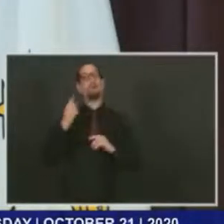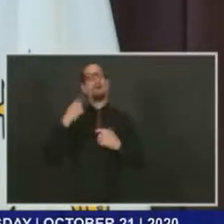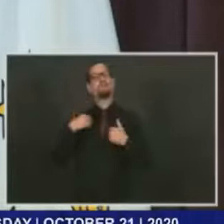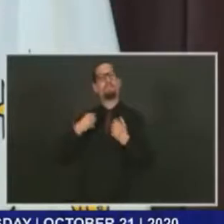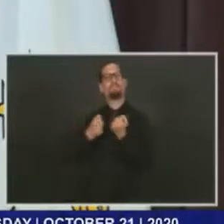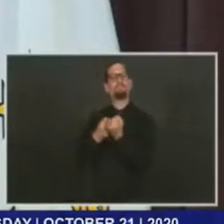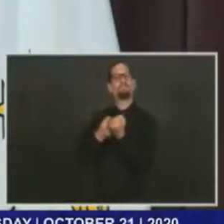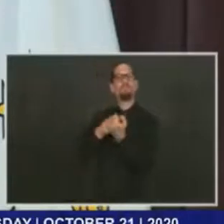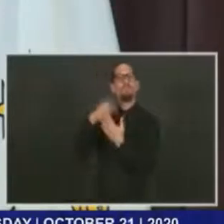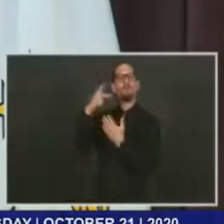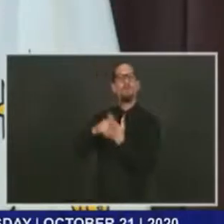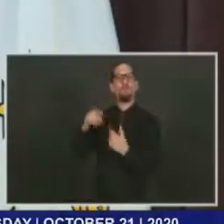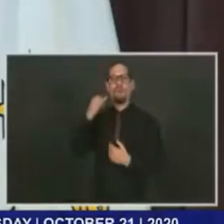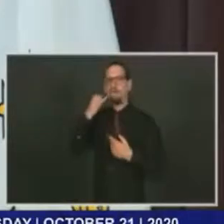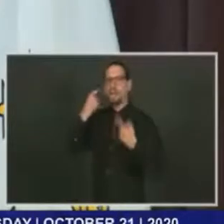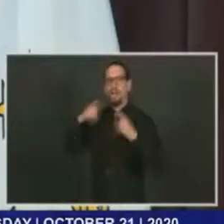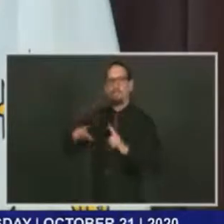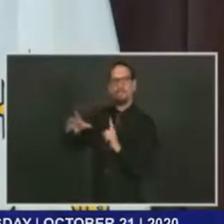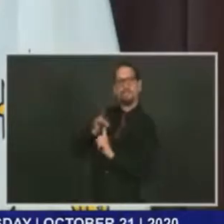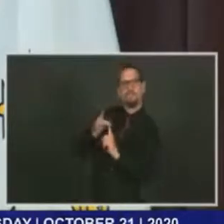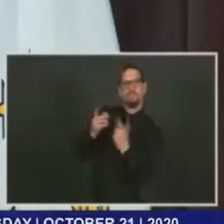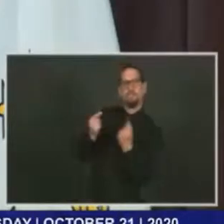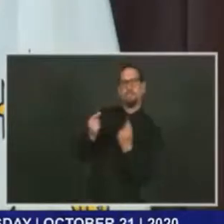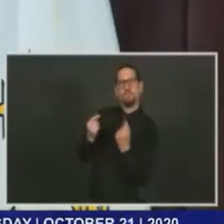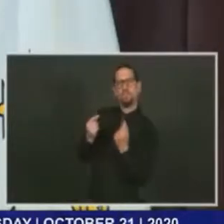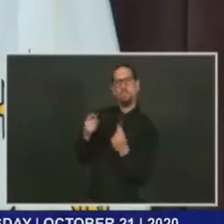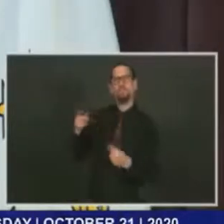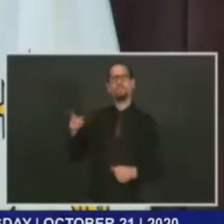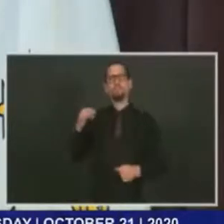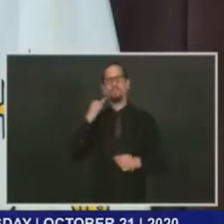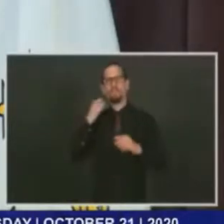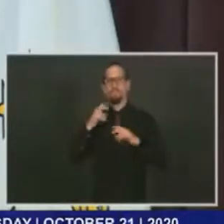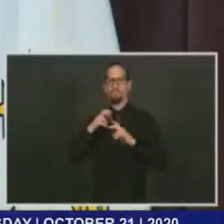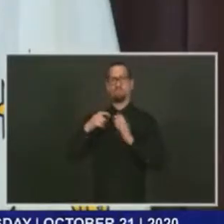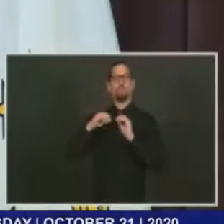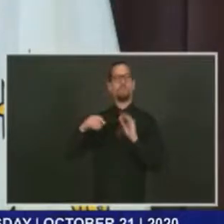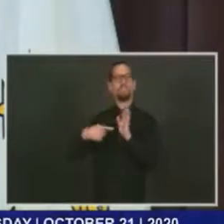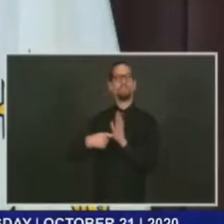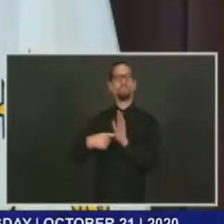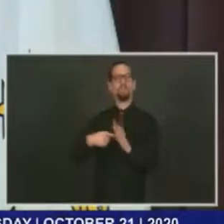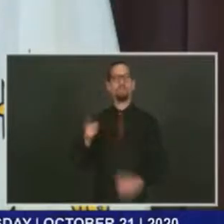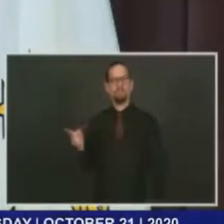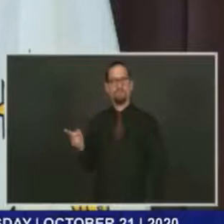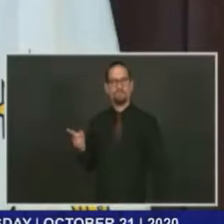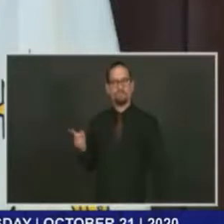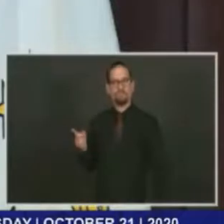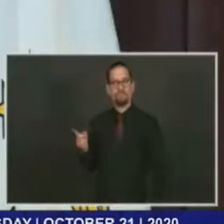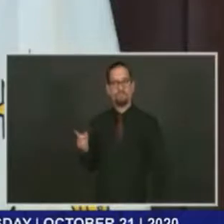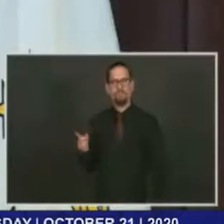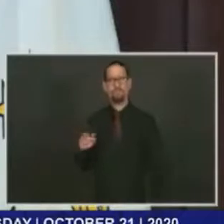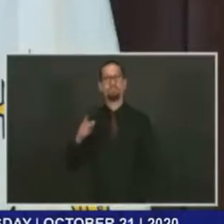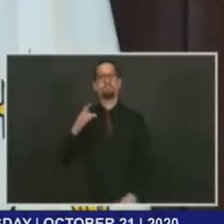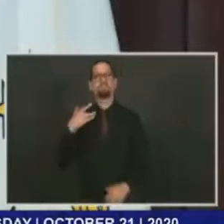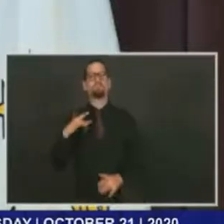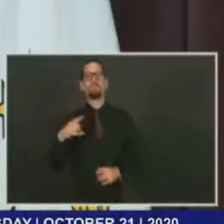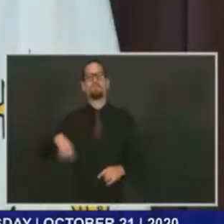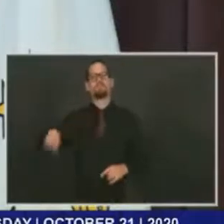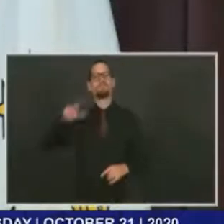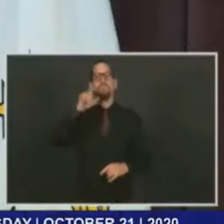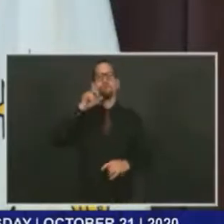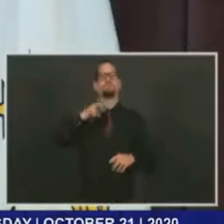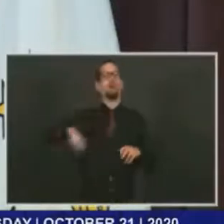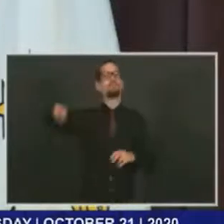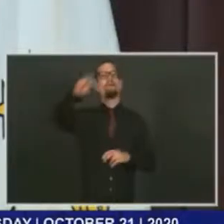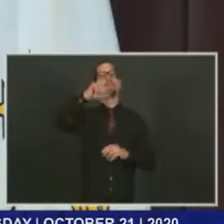have symptoms, it's particularly for people that fit into these categories. Travelers outside of the